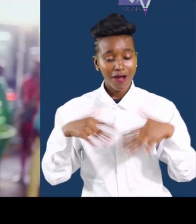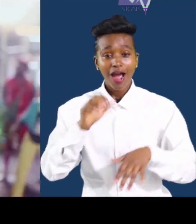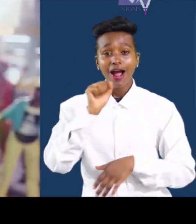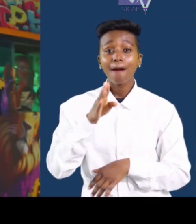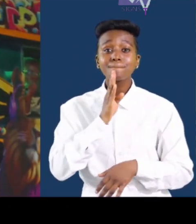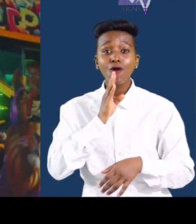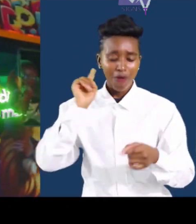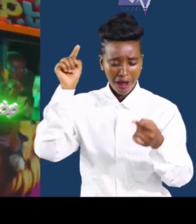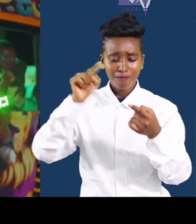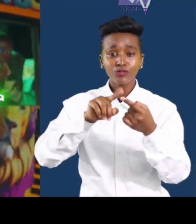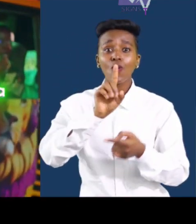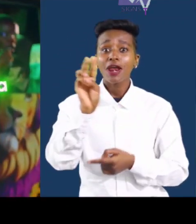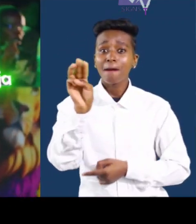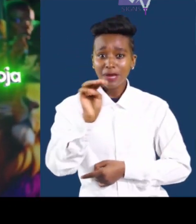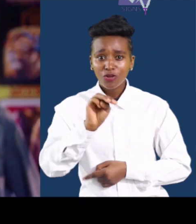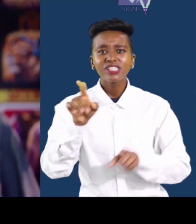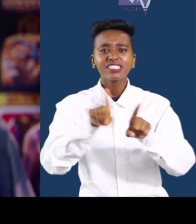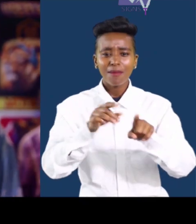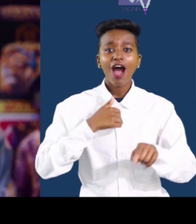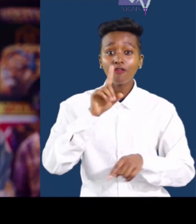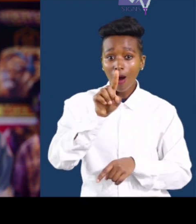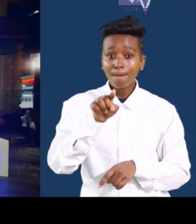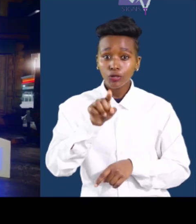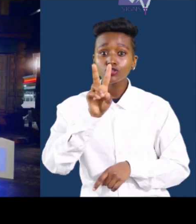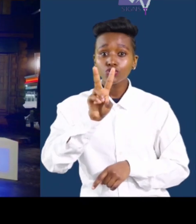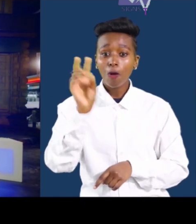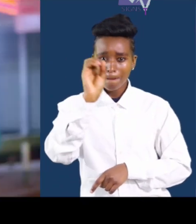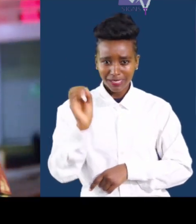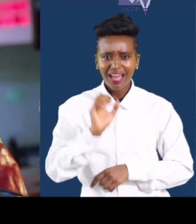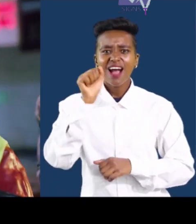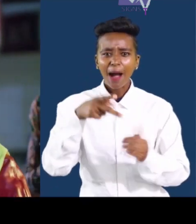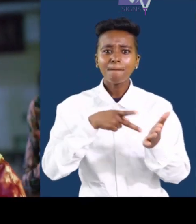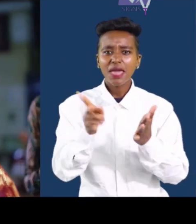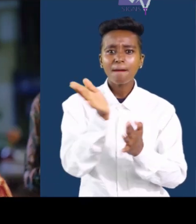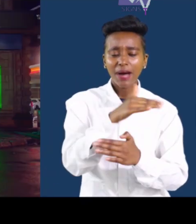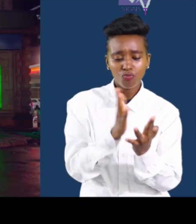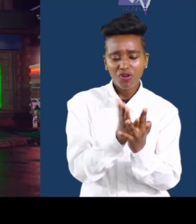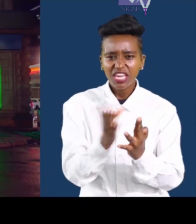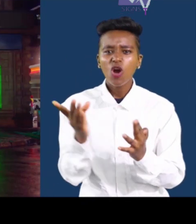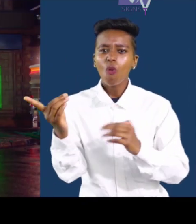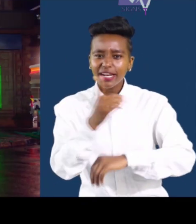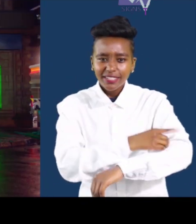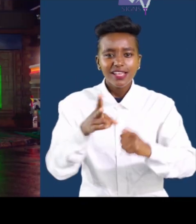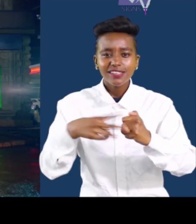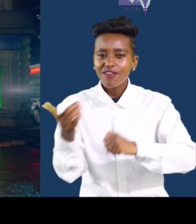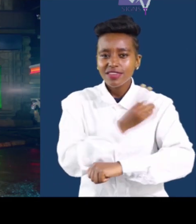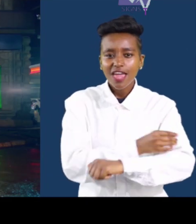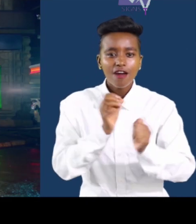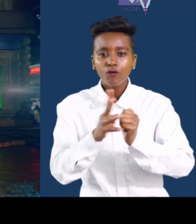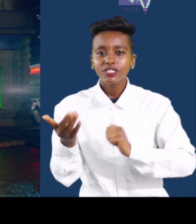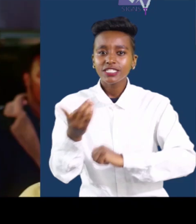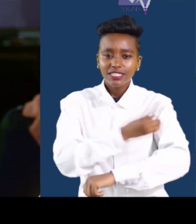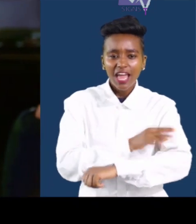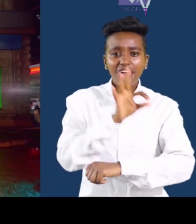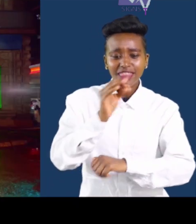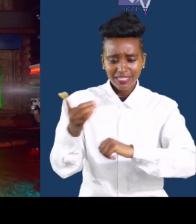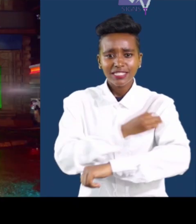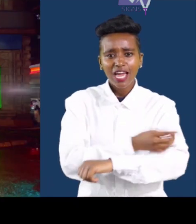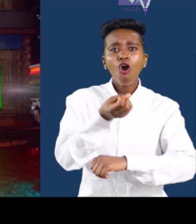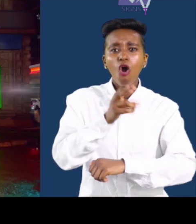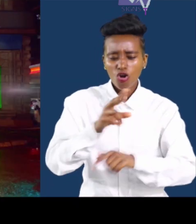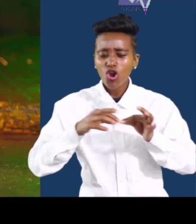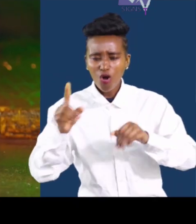nafuu. Pata mkopo hadi milioni 1 kwa kiwango cha 1.2%, ulipe ndani ya siku 1, siku 7, siku 14, siku